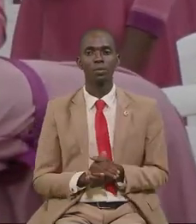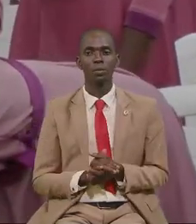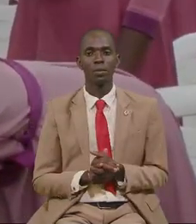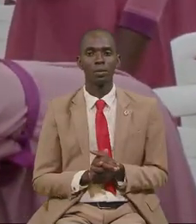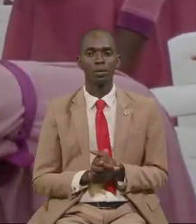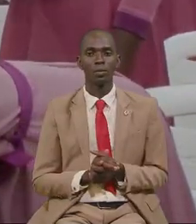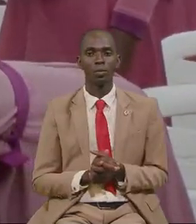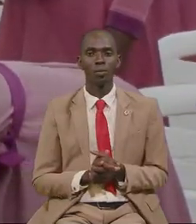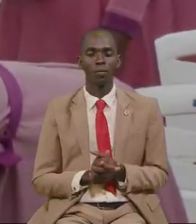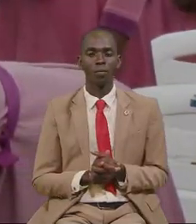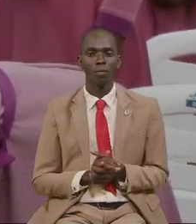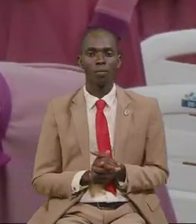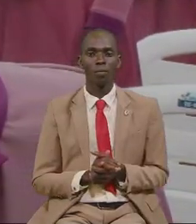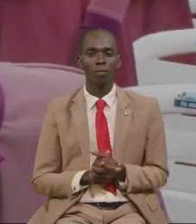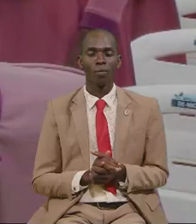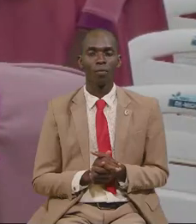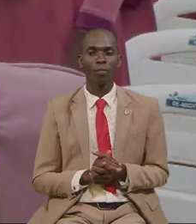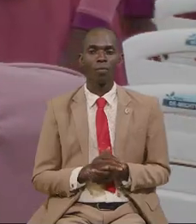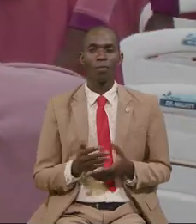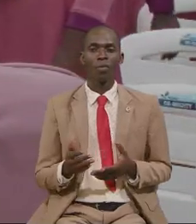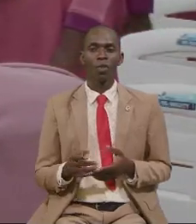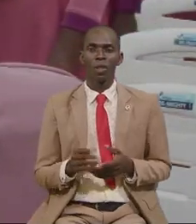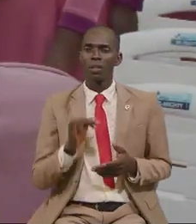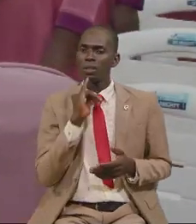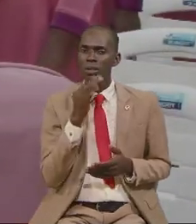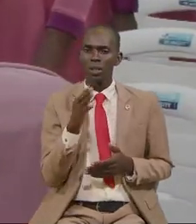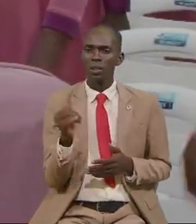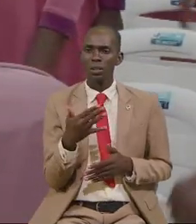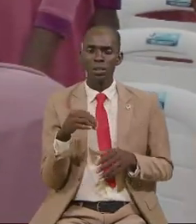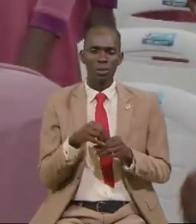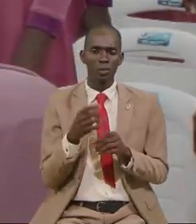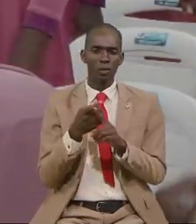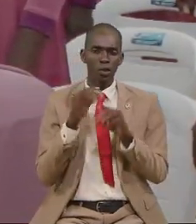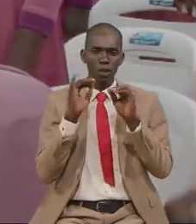Have you got anything in the message you're going to observe?